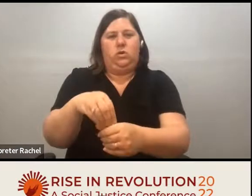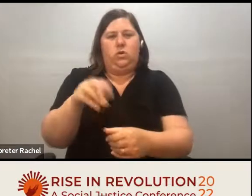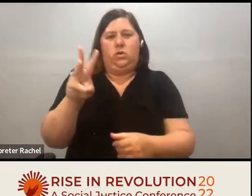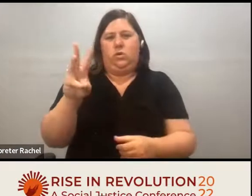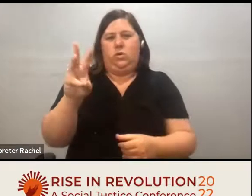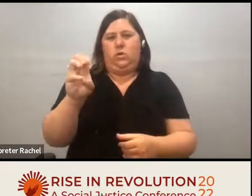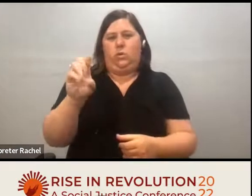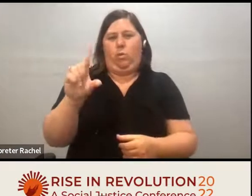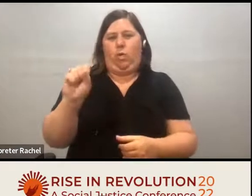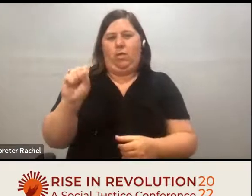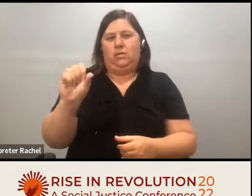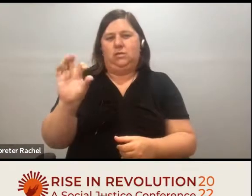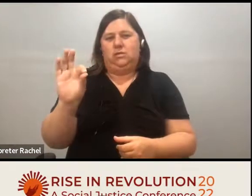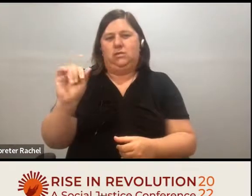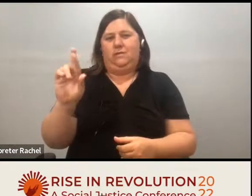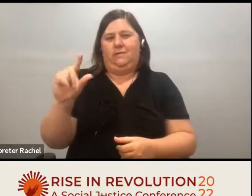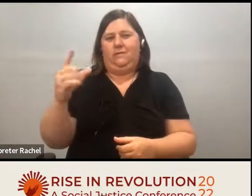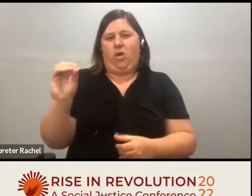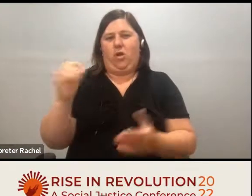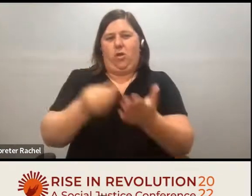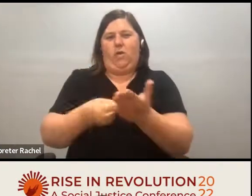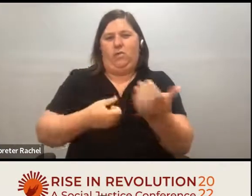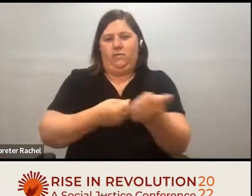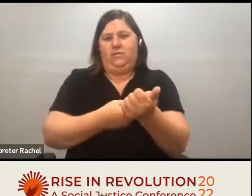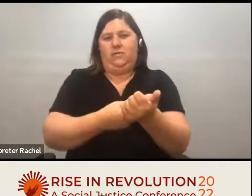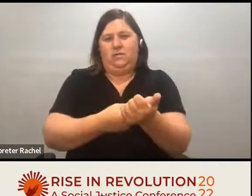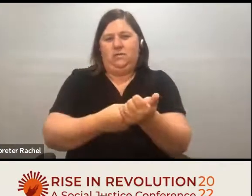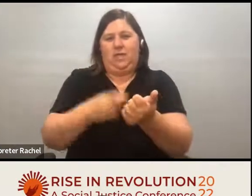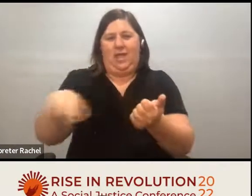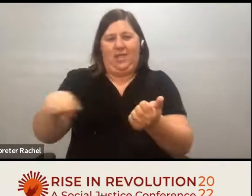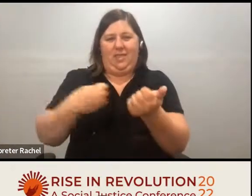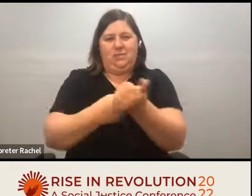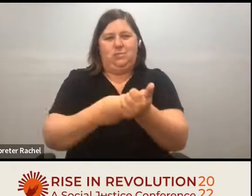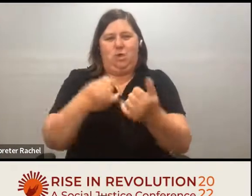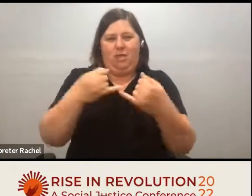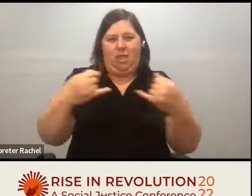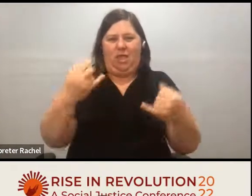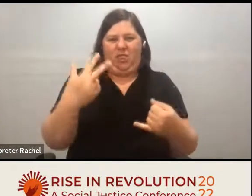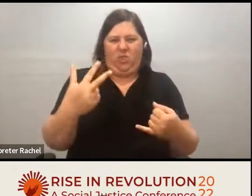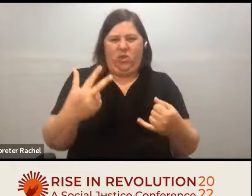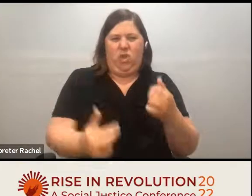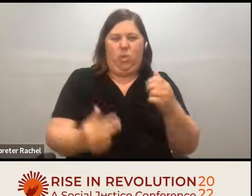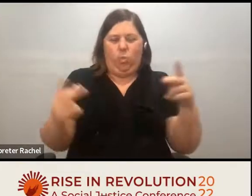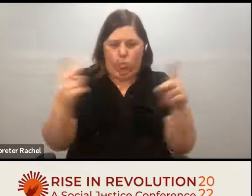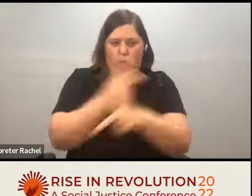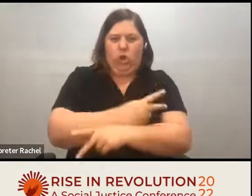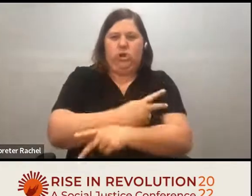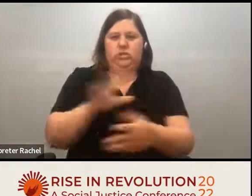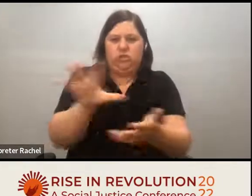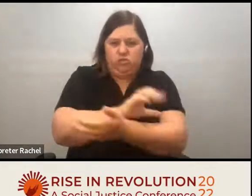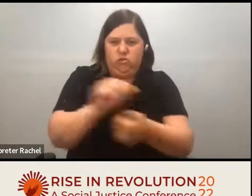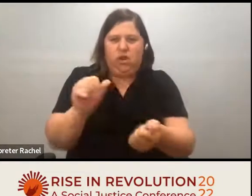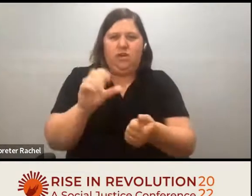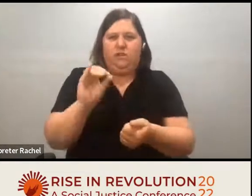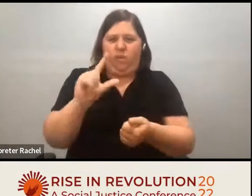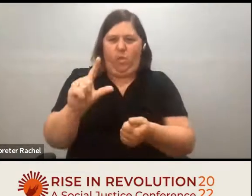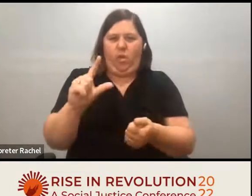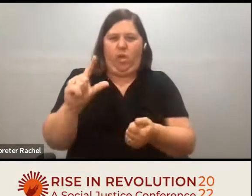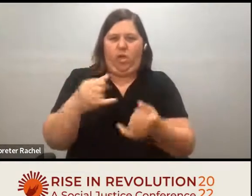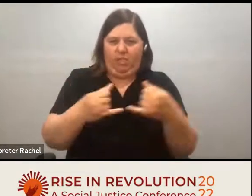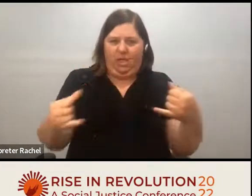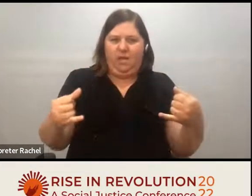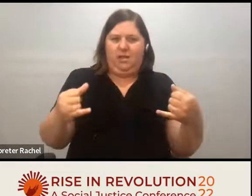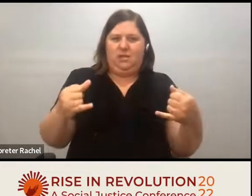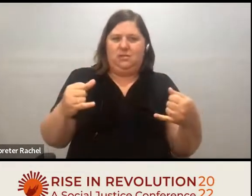who also funds Line 3, which is one of the most destructive oil lines and that Native people